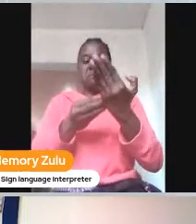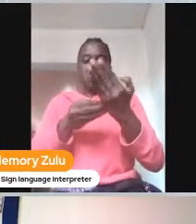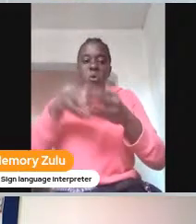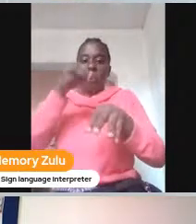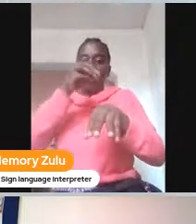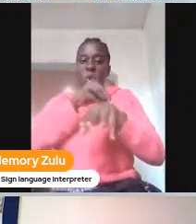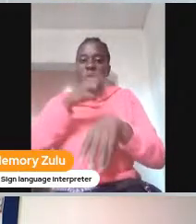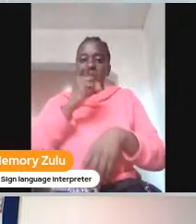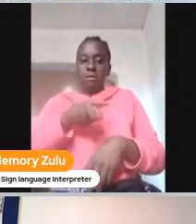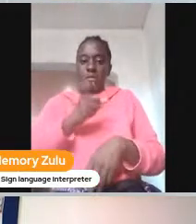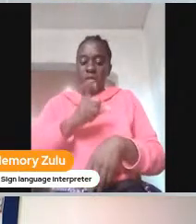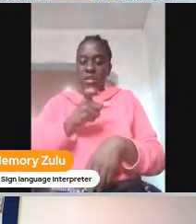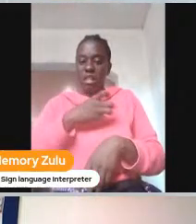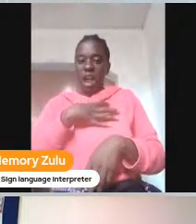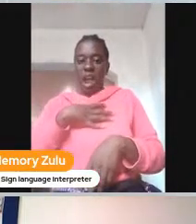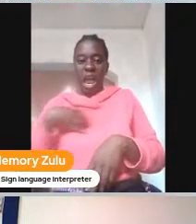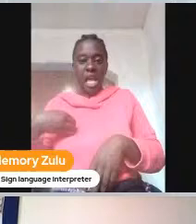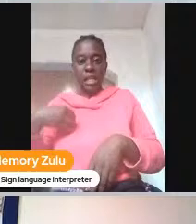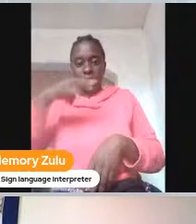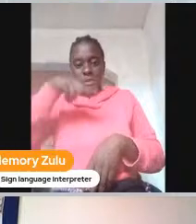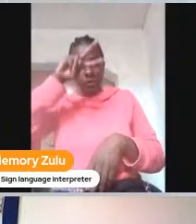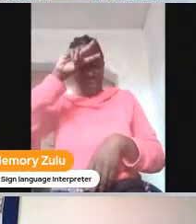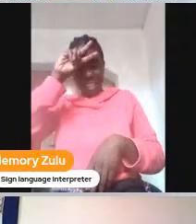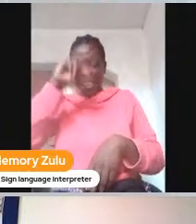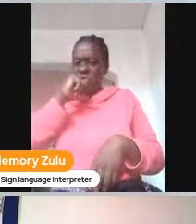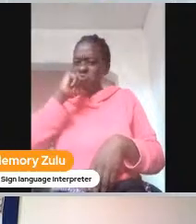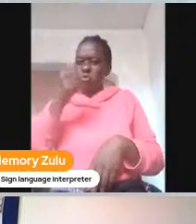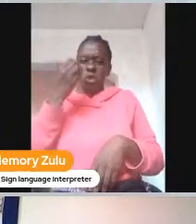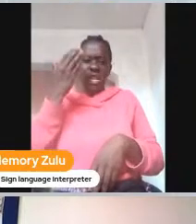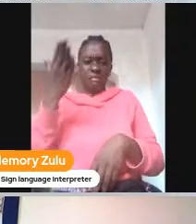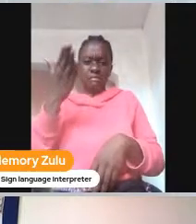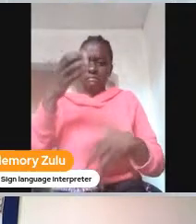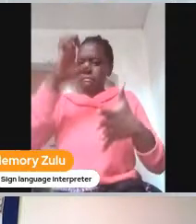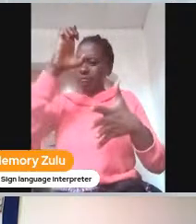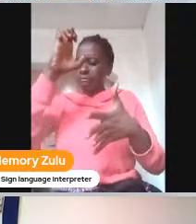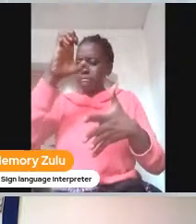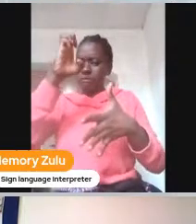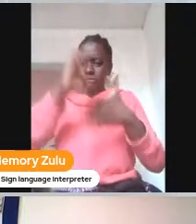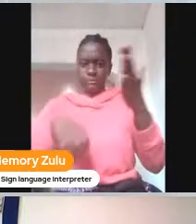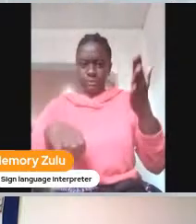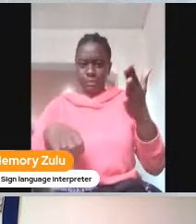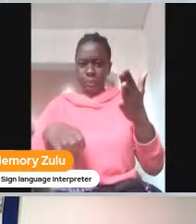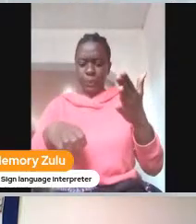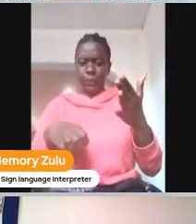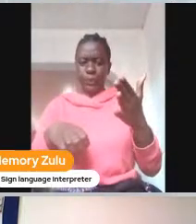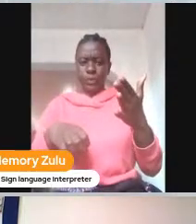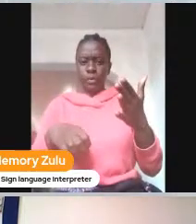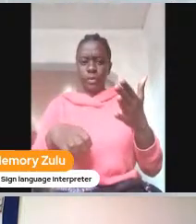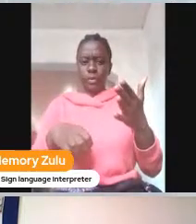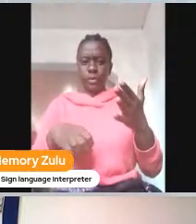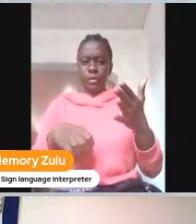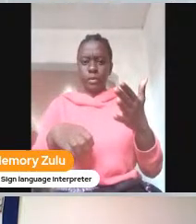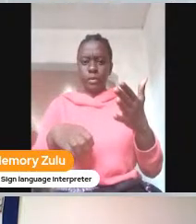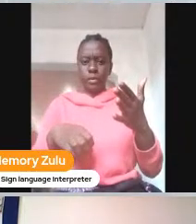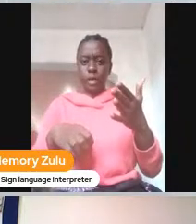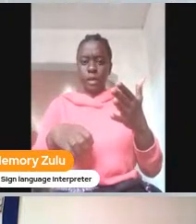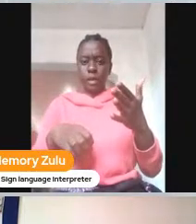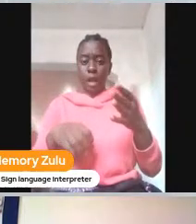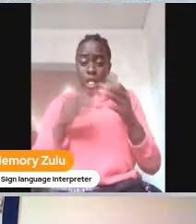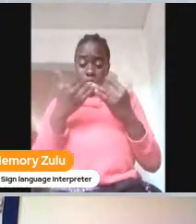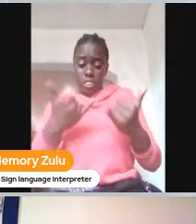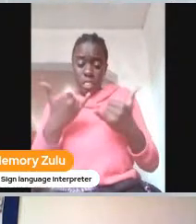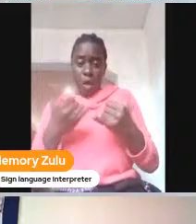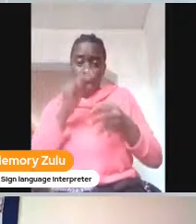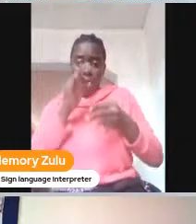That is the latent stage. Then, if someone wasn't treated in either the primary or secondary stage, you may think